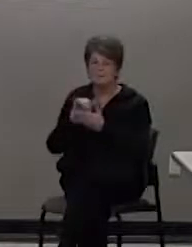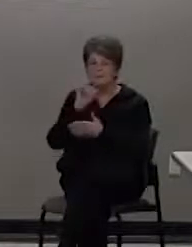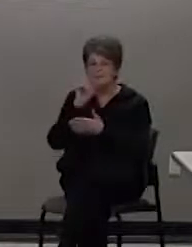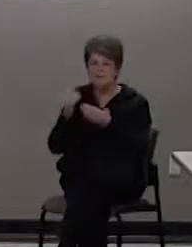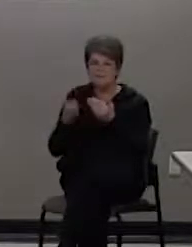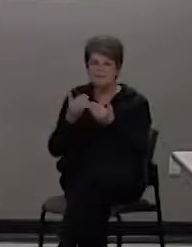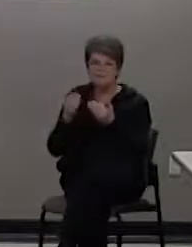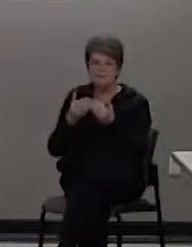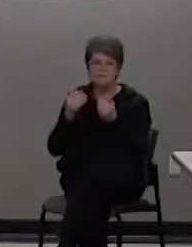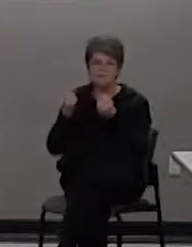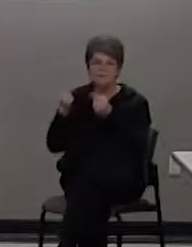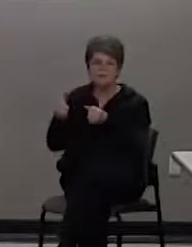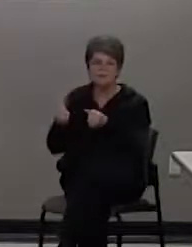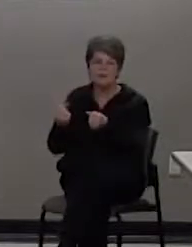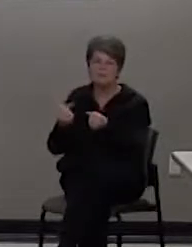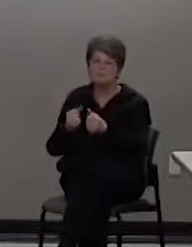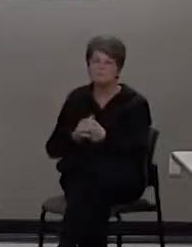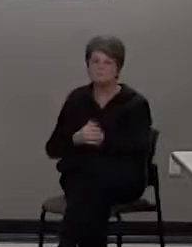drive.